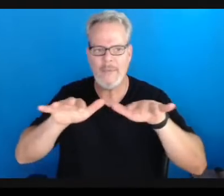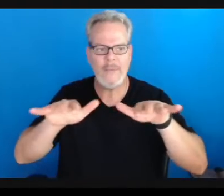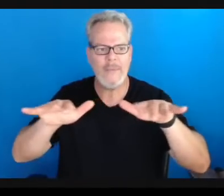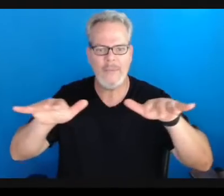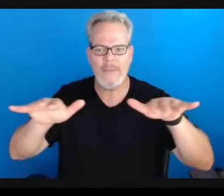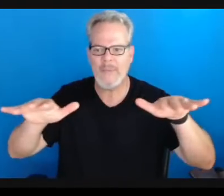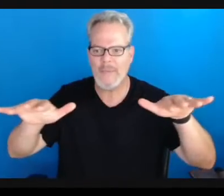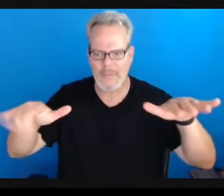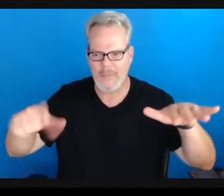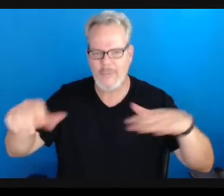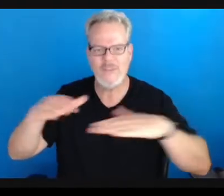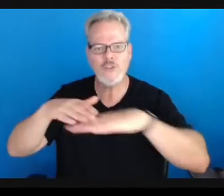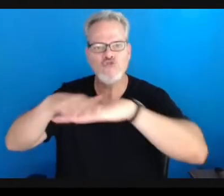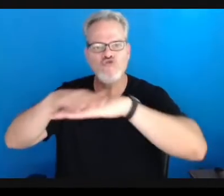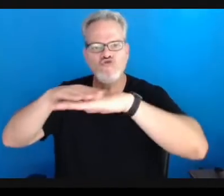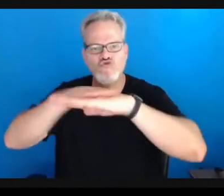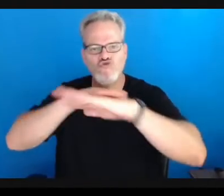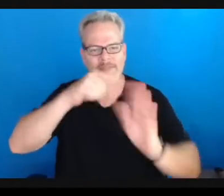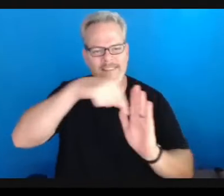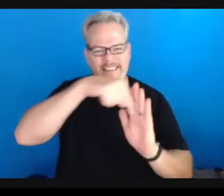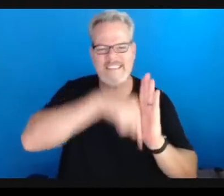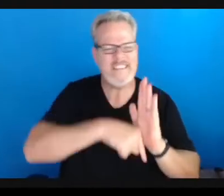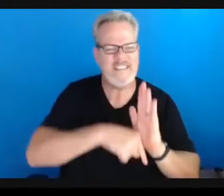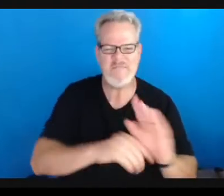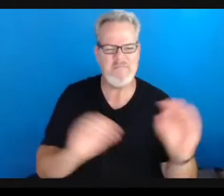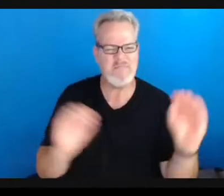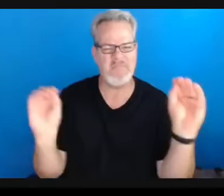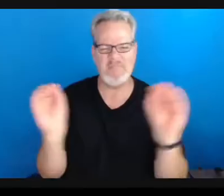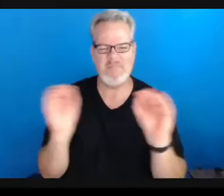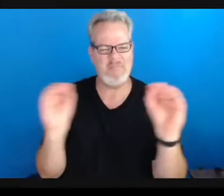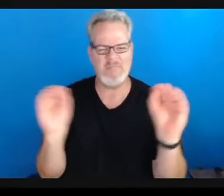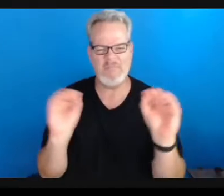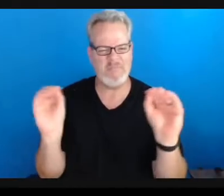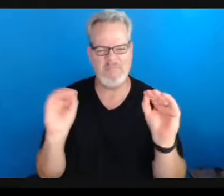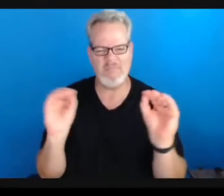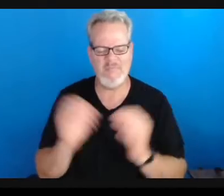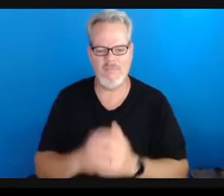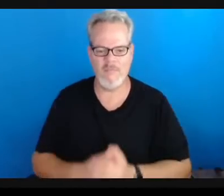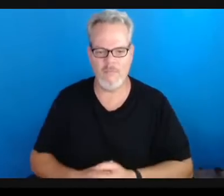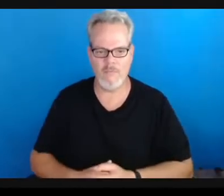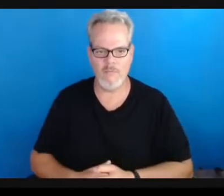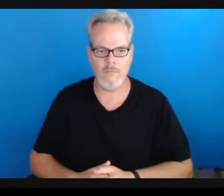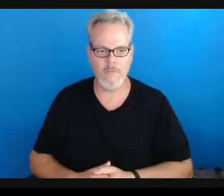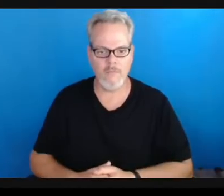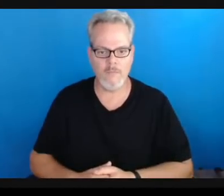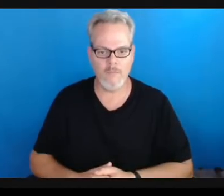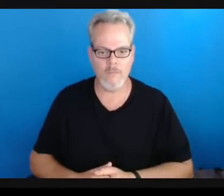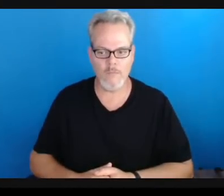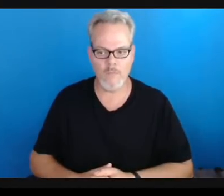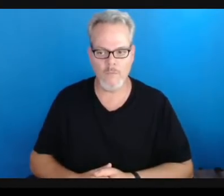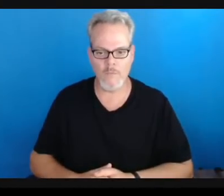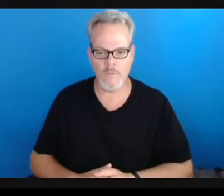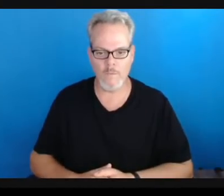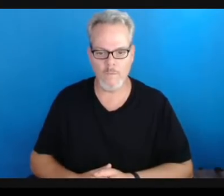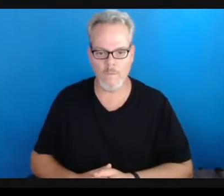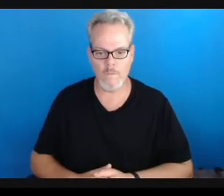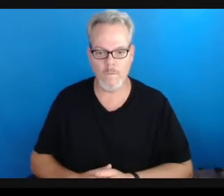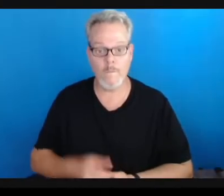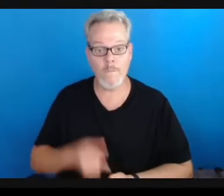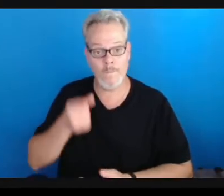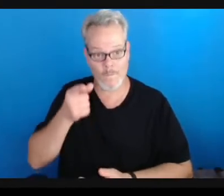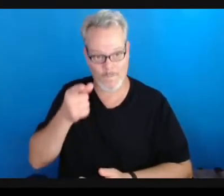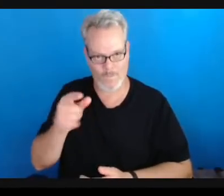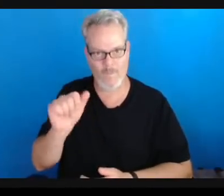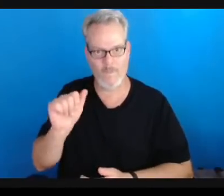evenly in the shallow and deeper areas here. So nothing really noteworthy to note with the earthquakes. And there's our area map